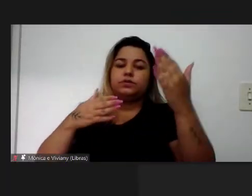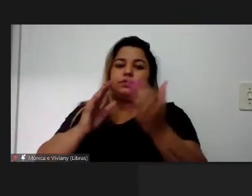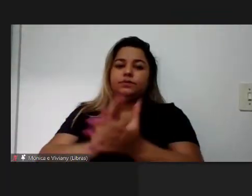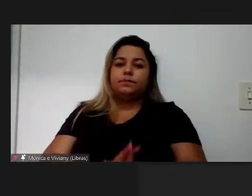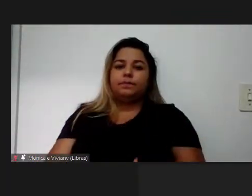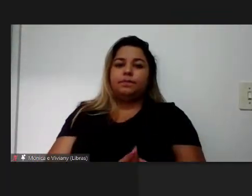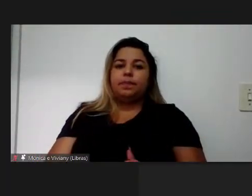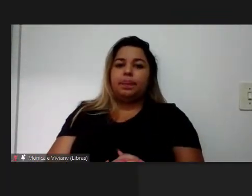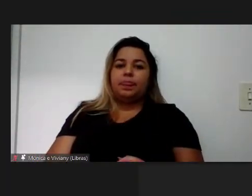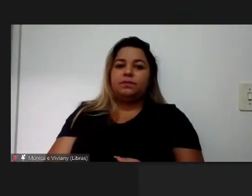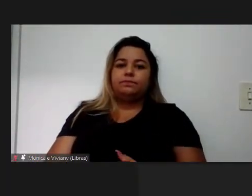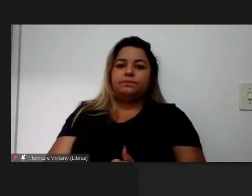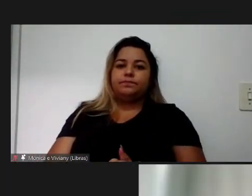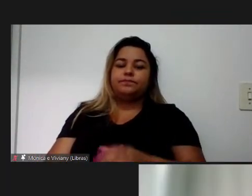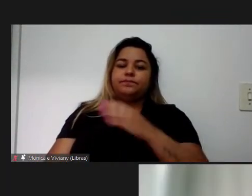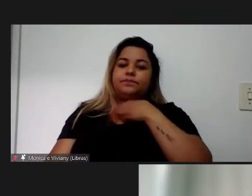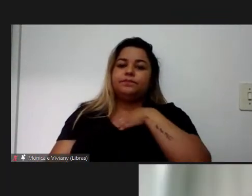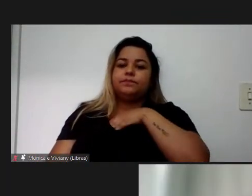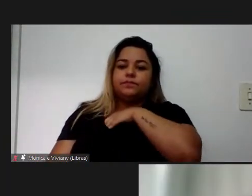much.